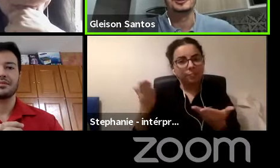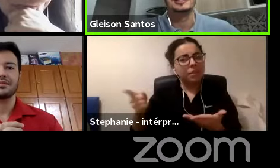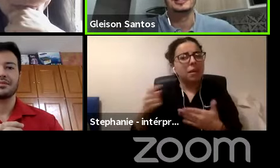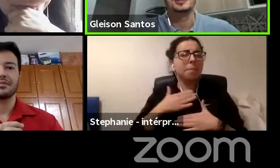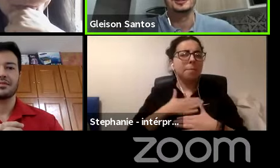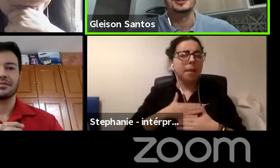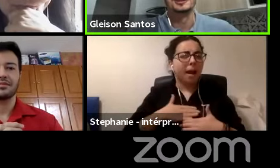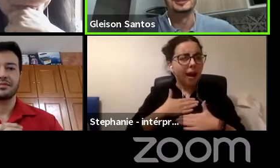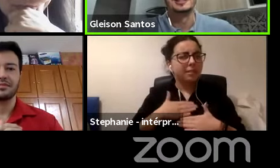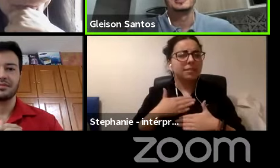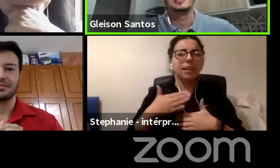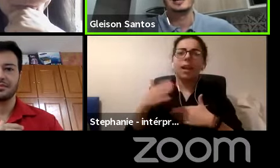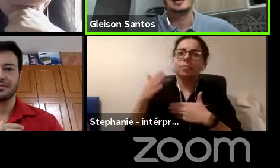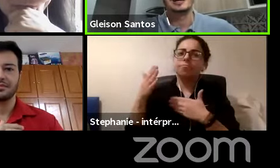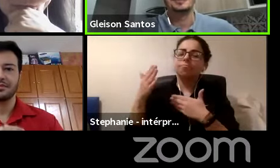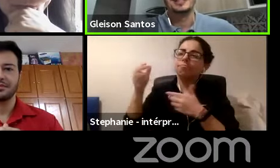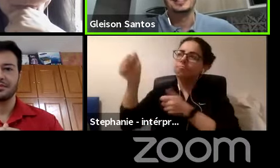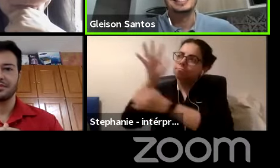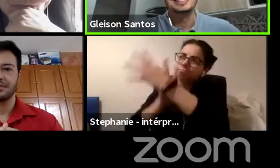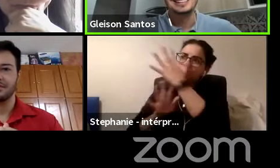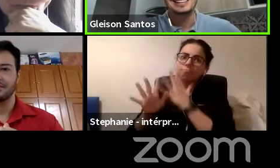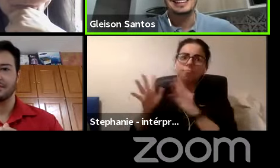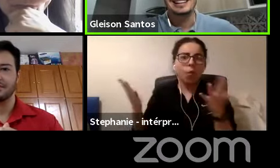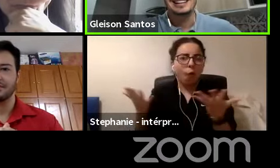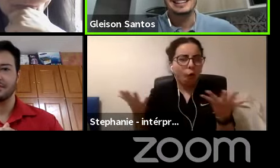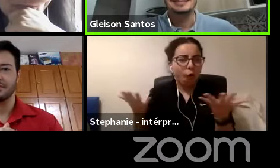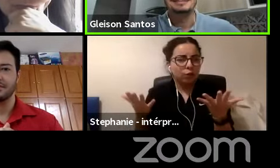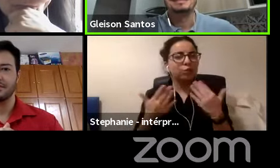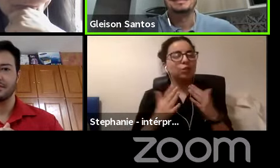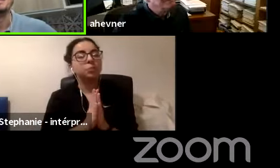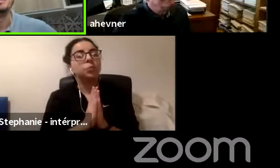to listen to you. Please.